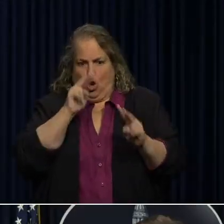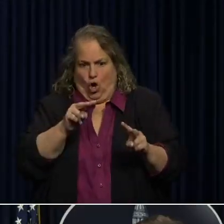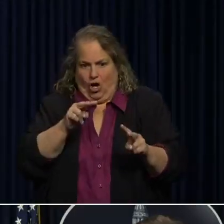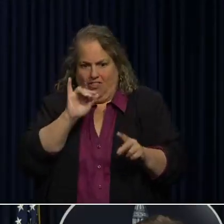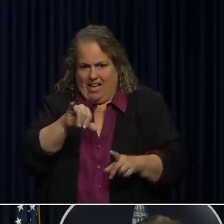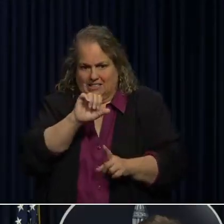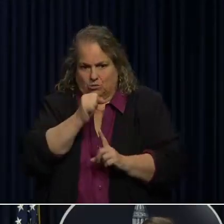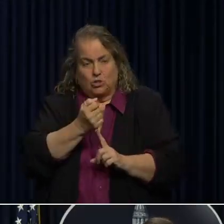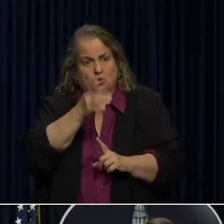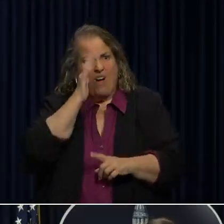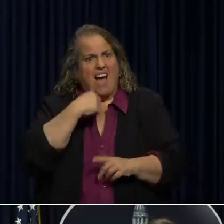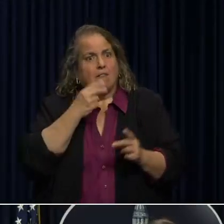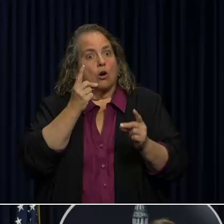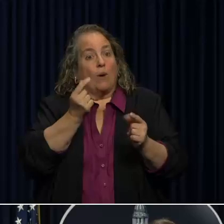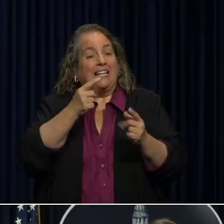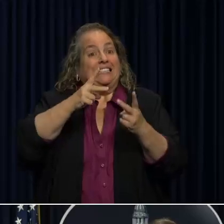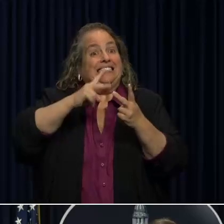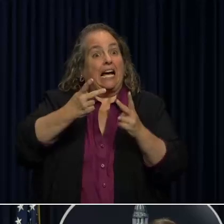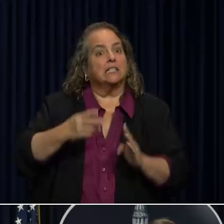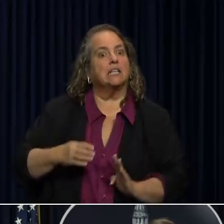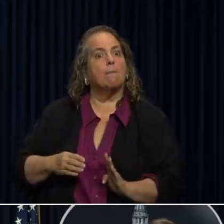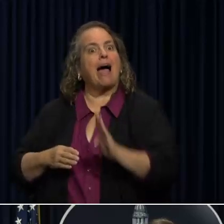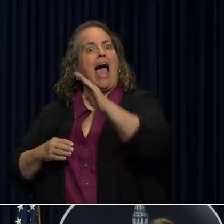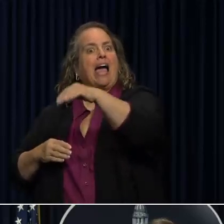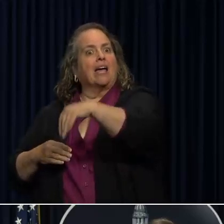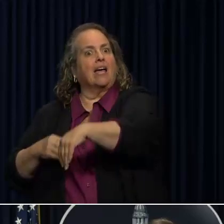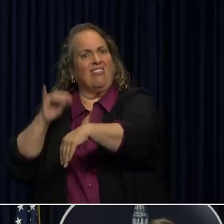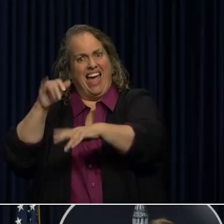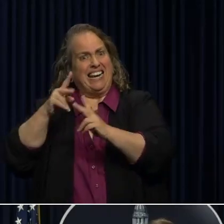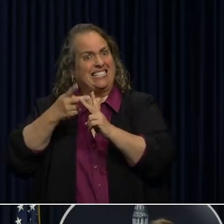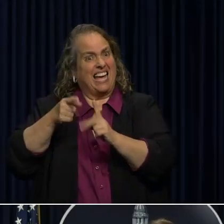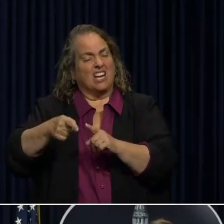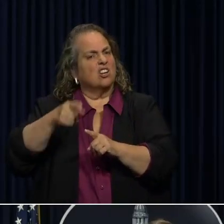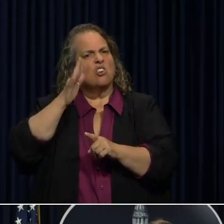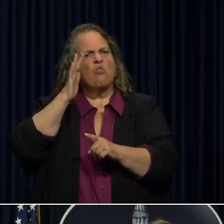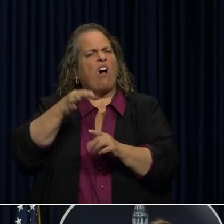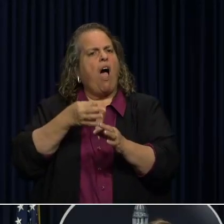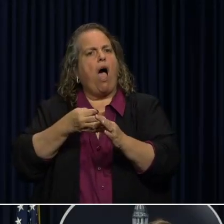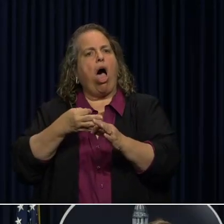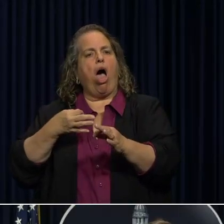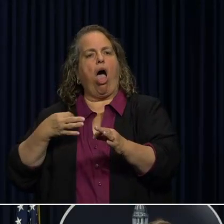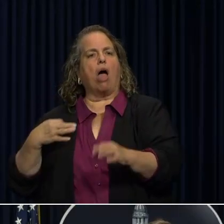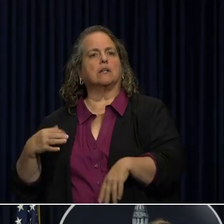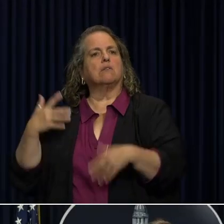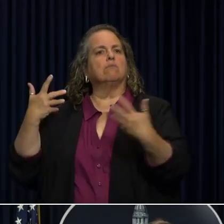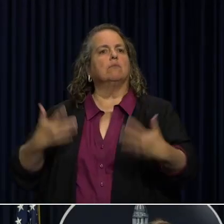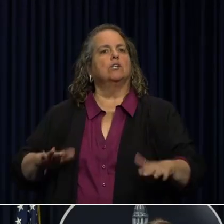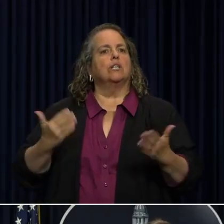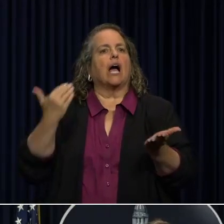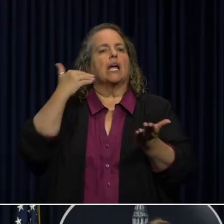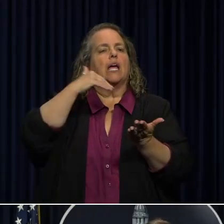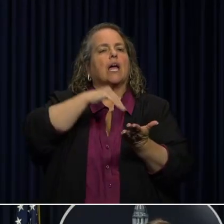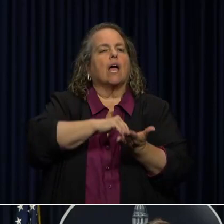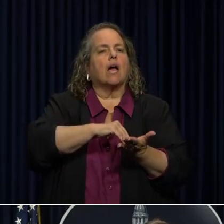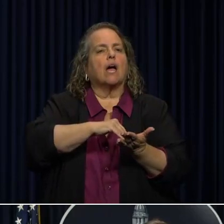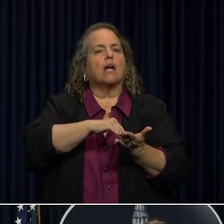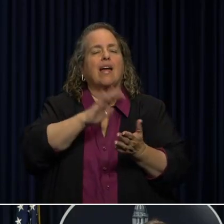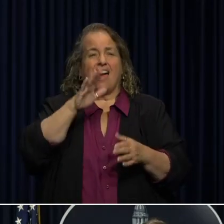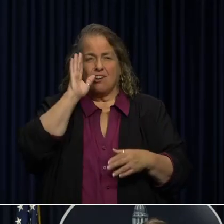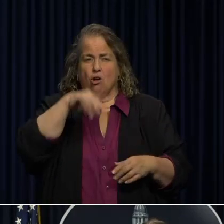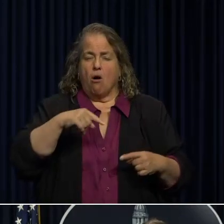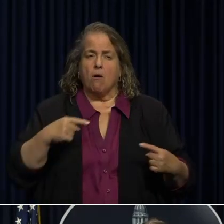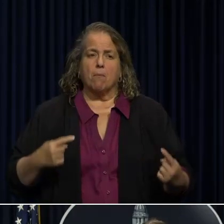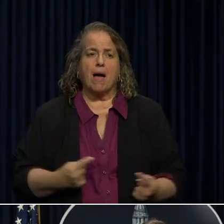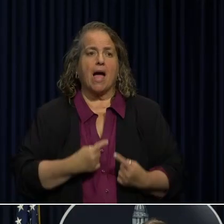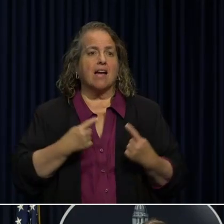spike, you're going to set yourself back. So as painful as it is to go by the careful guidelines